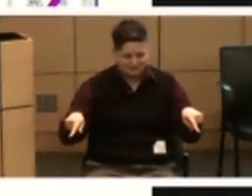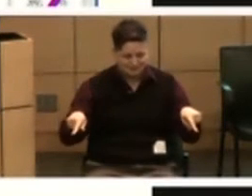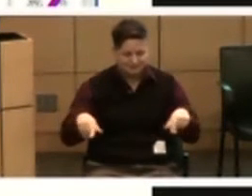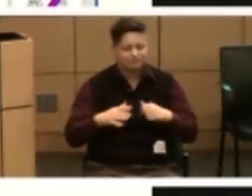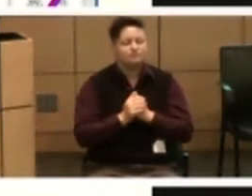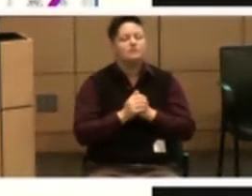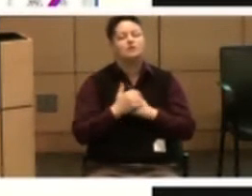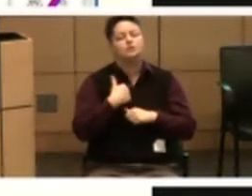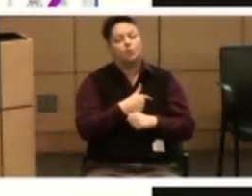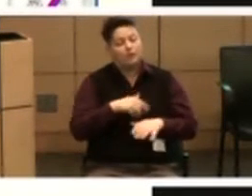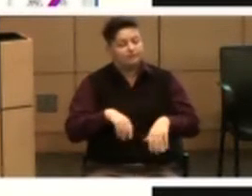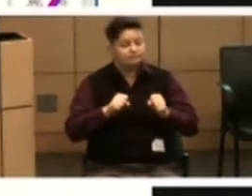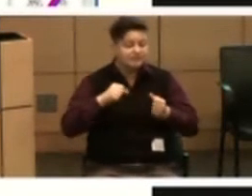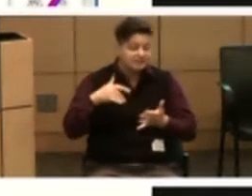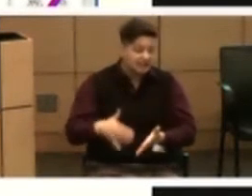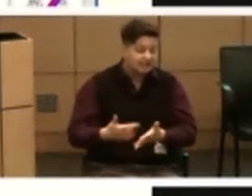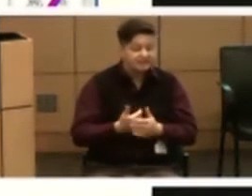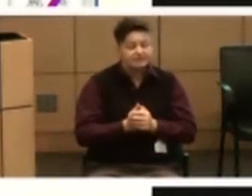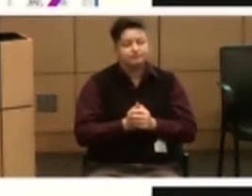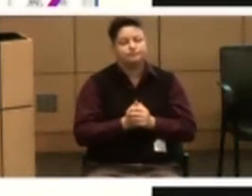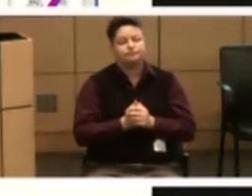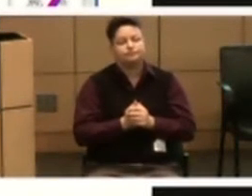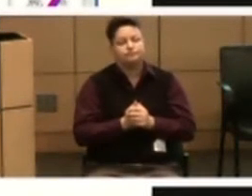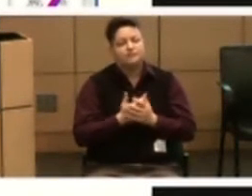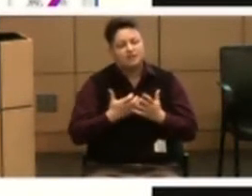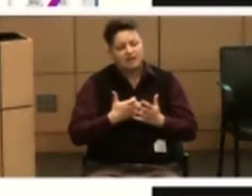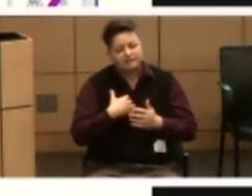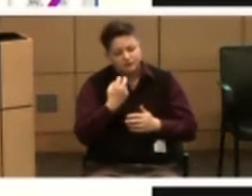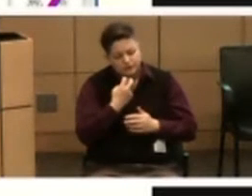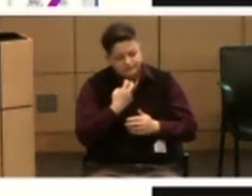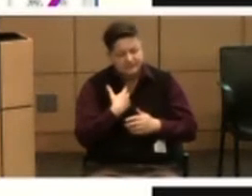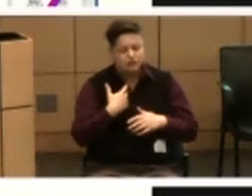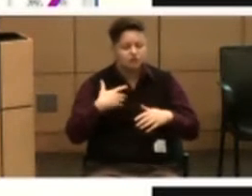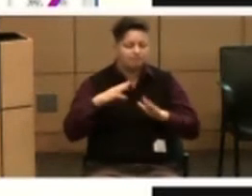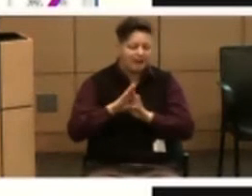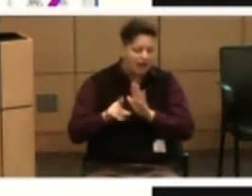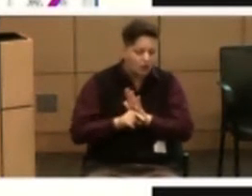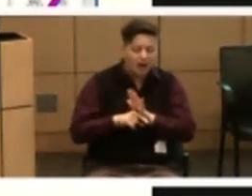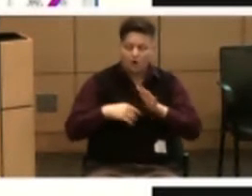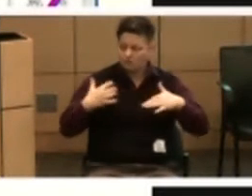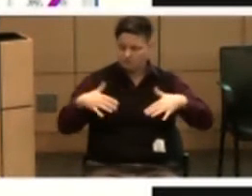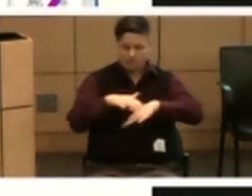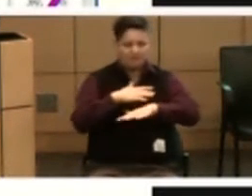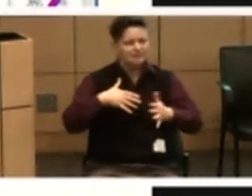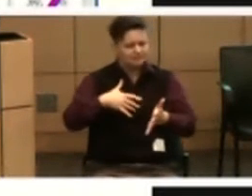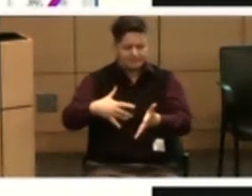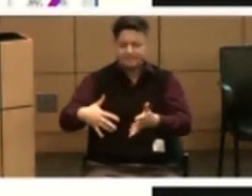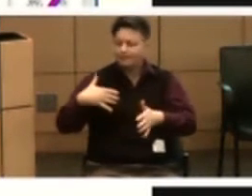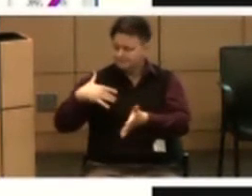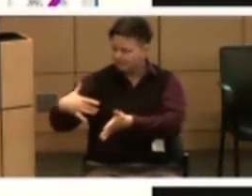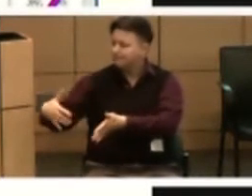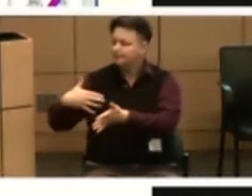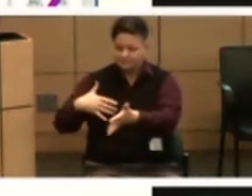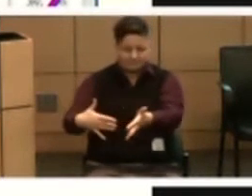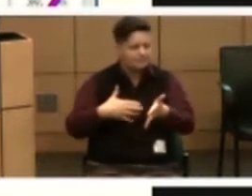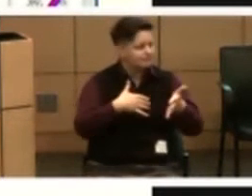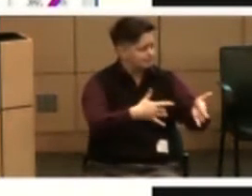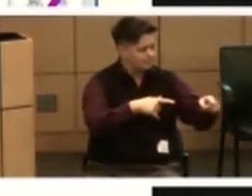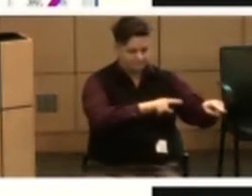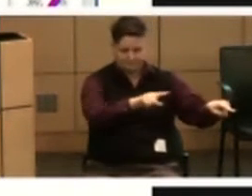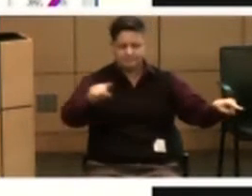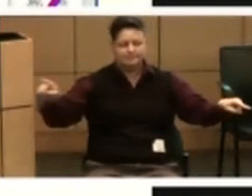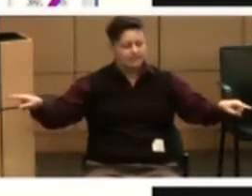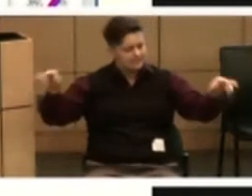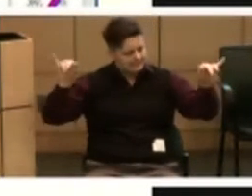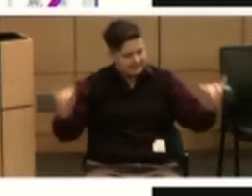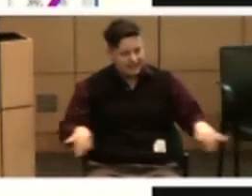as have others, lots of different speech in background, competing background studies. We all get the same result, no matter what